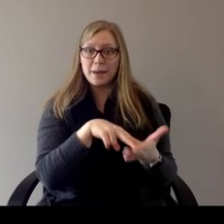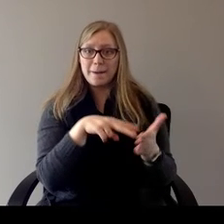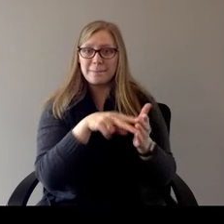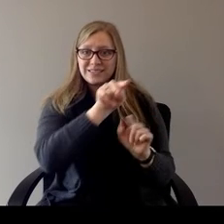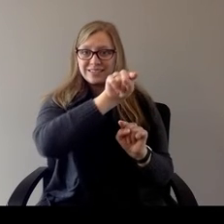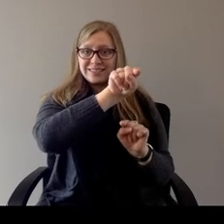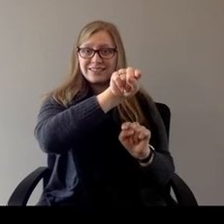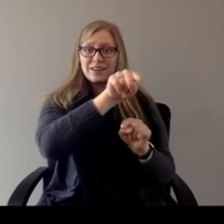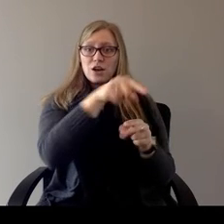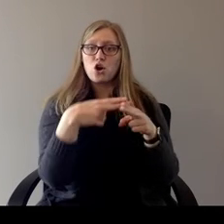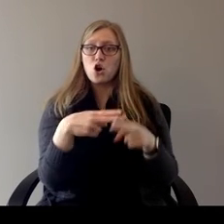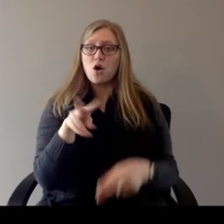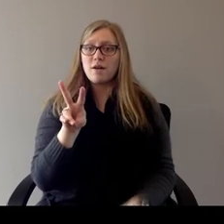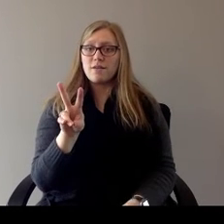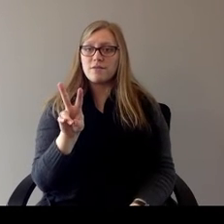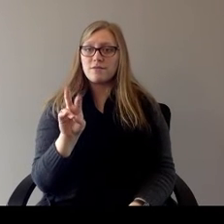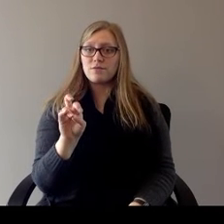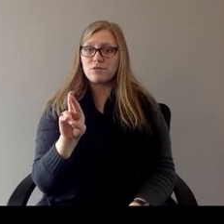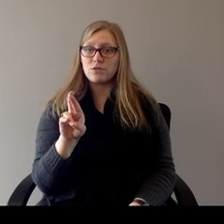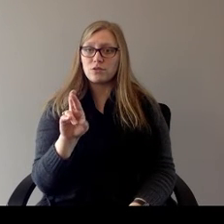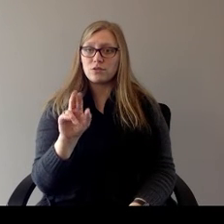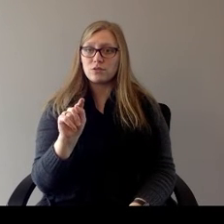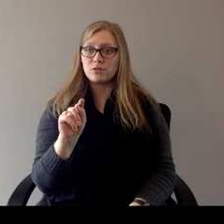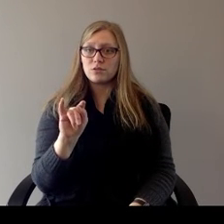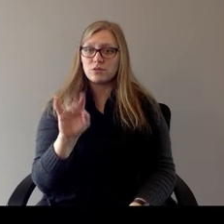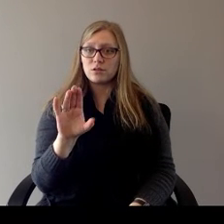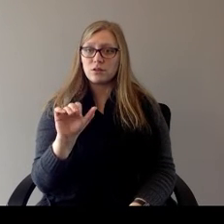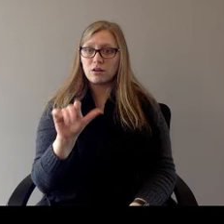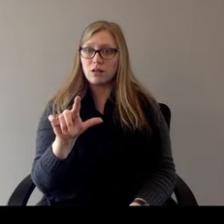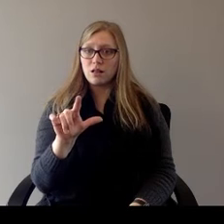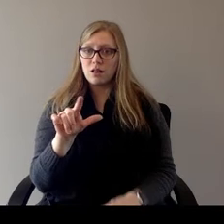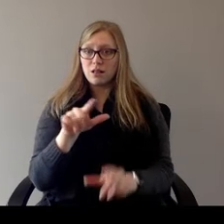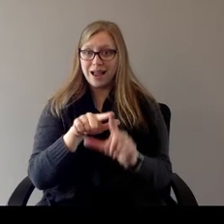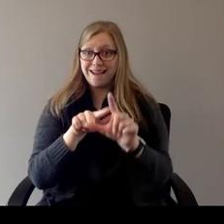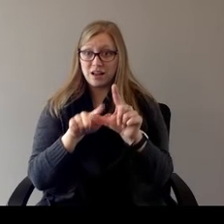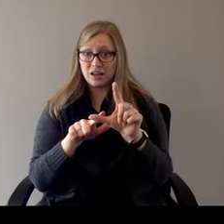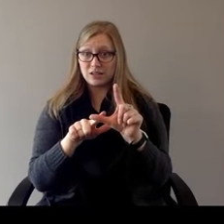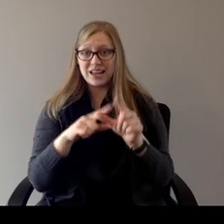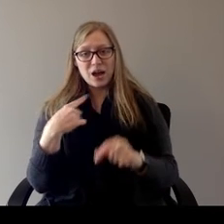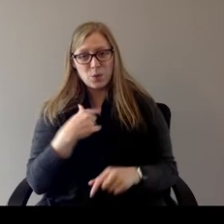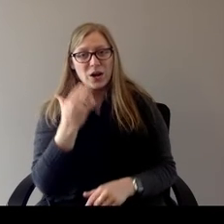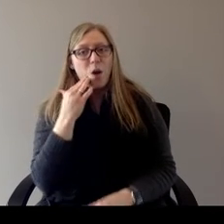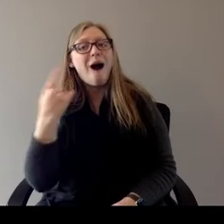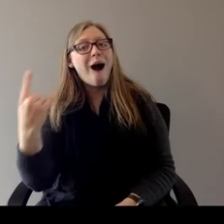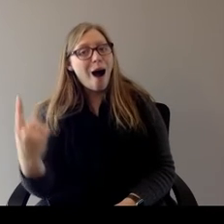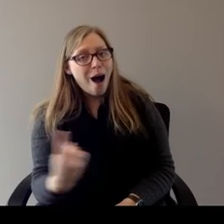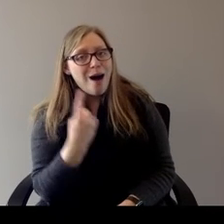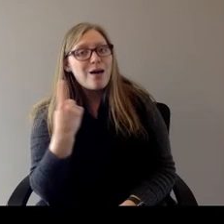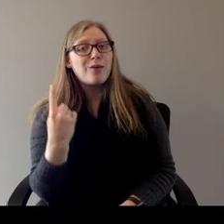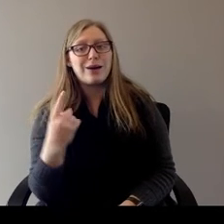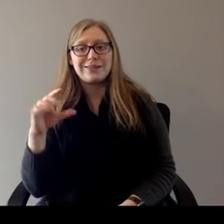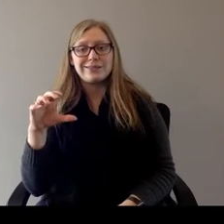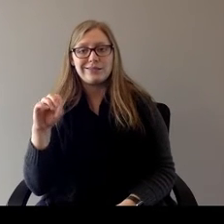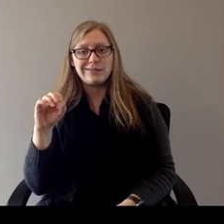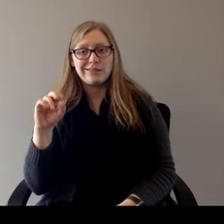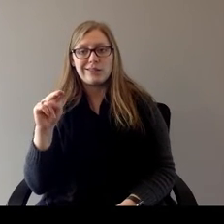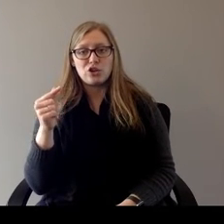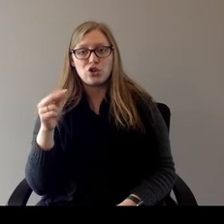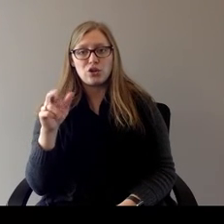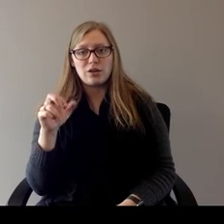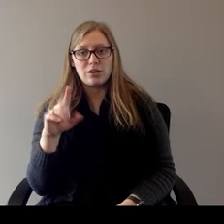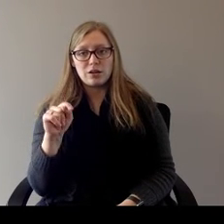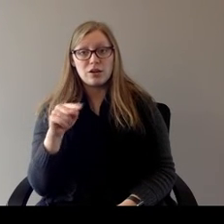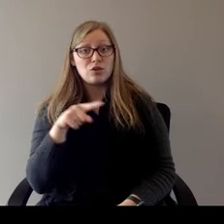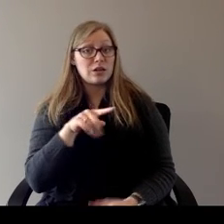know that vertical angles are always congruent. So you can see that this setup is just perfect for having